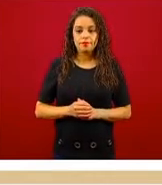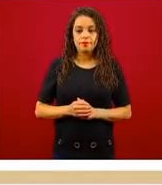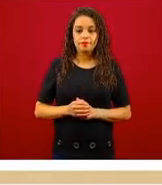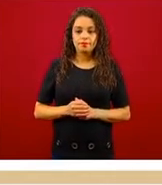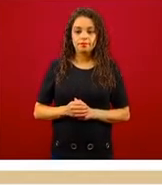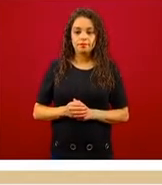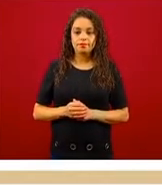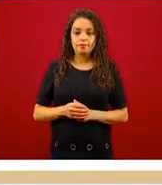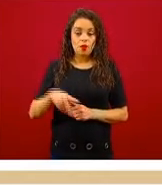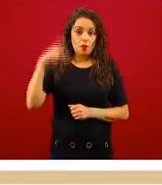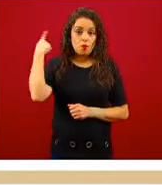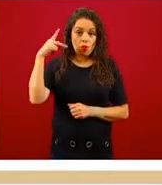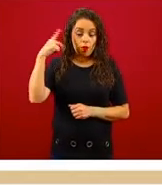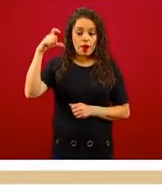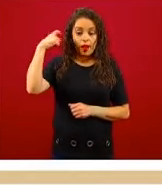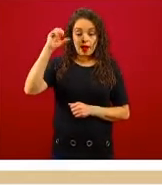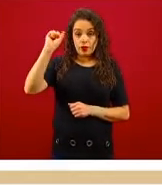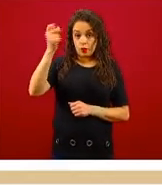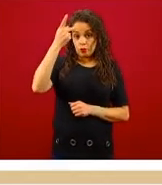even 85%,